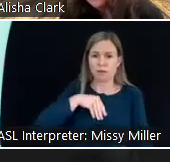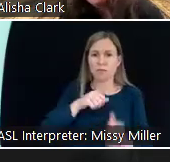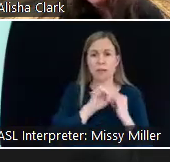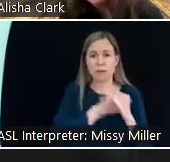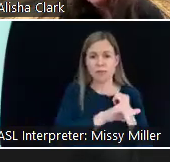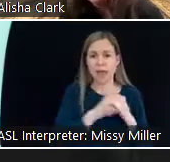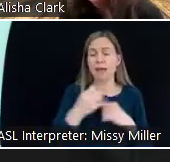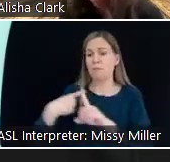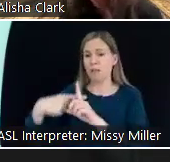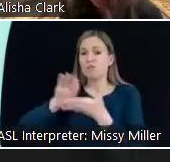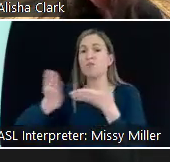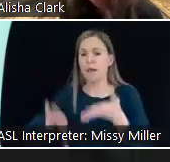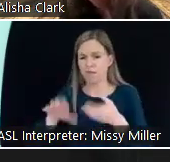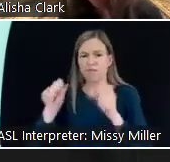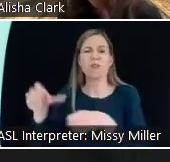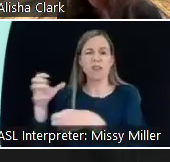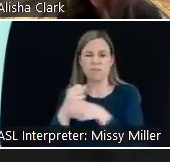or waivers.